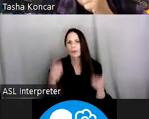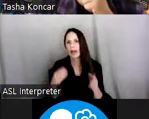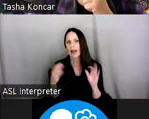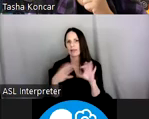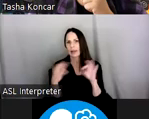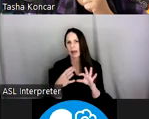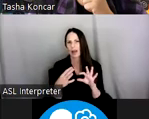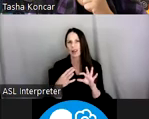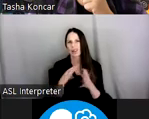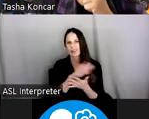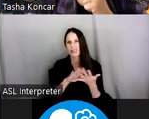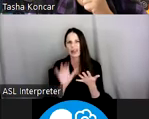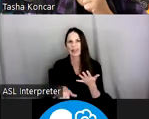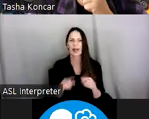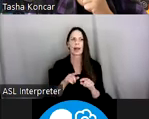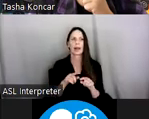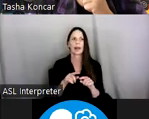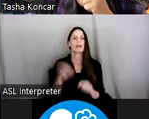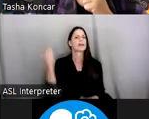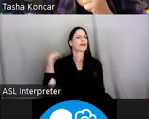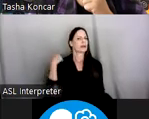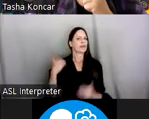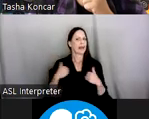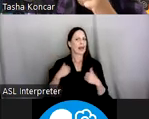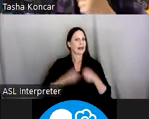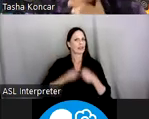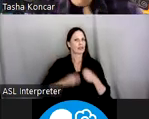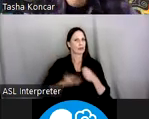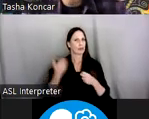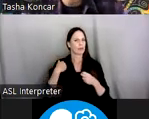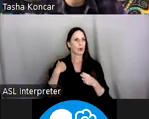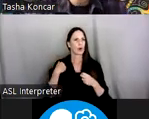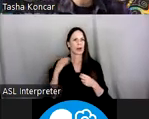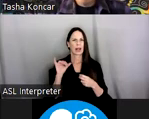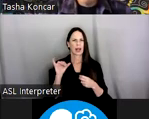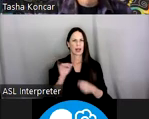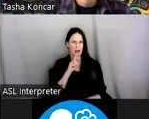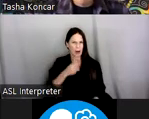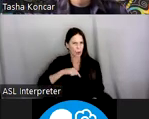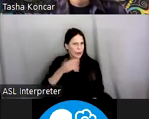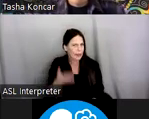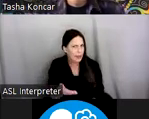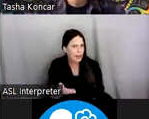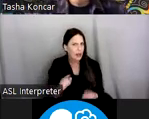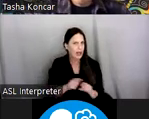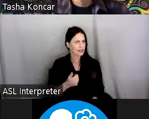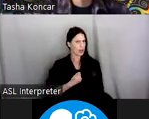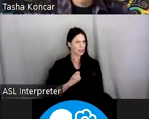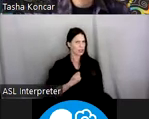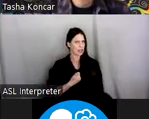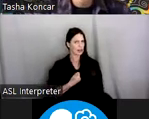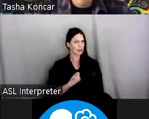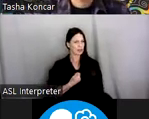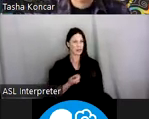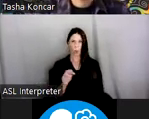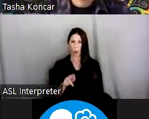because there were some issues with kind of like, you know, are we there as ourselves? Are we there as an official